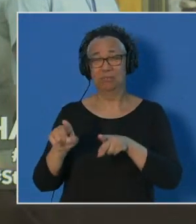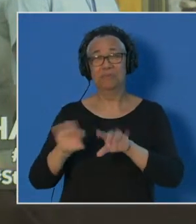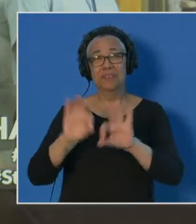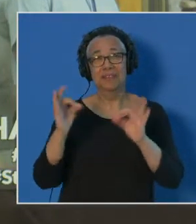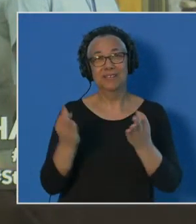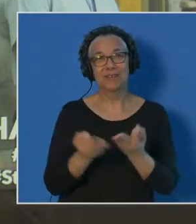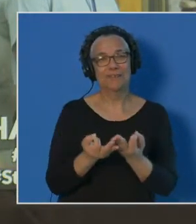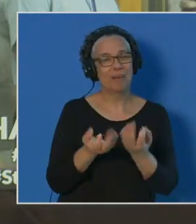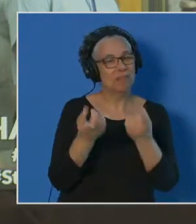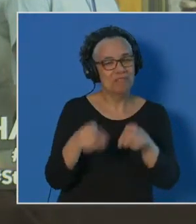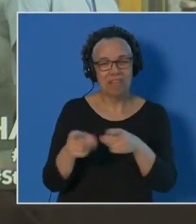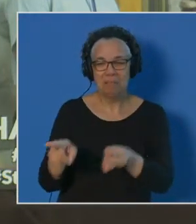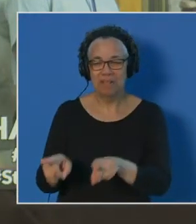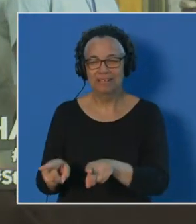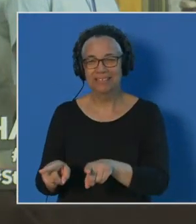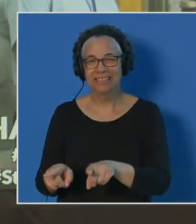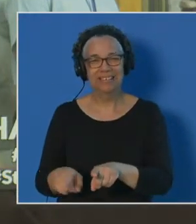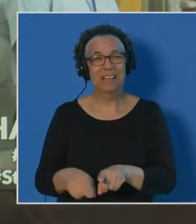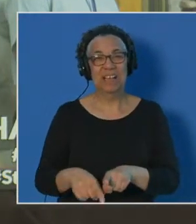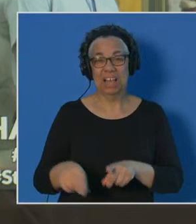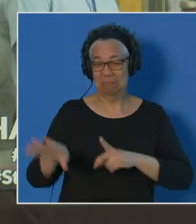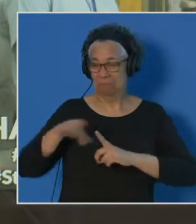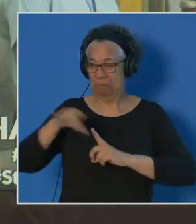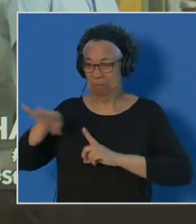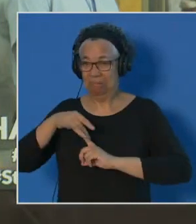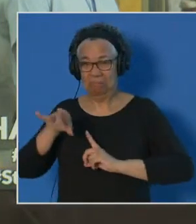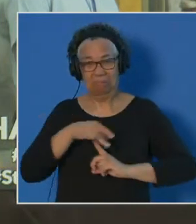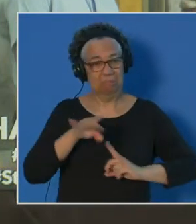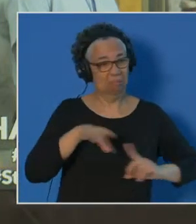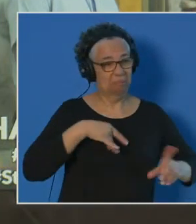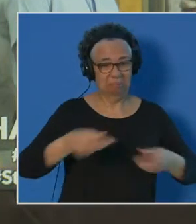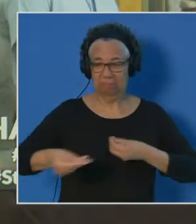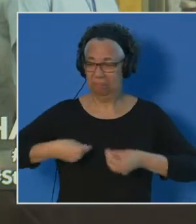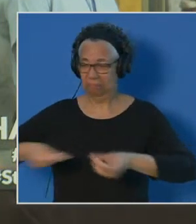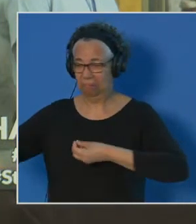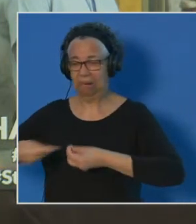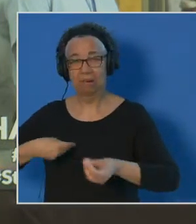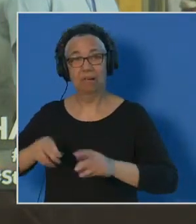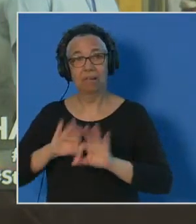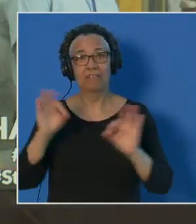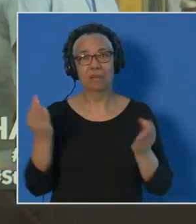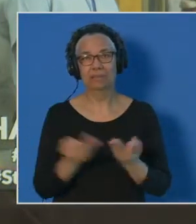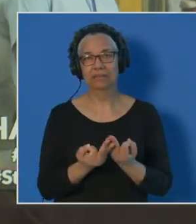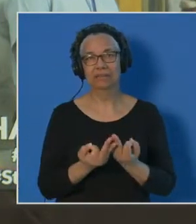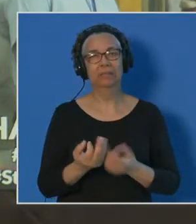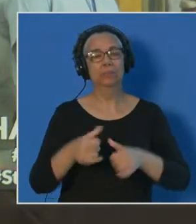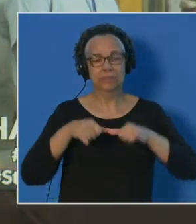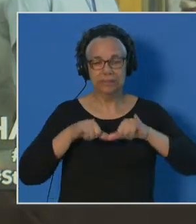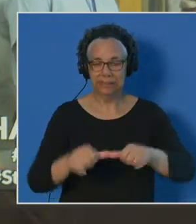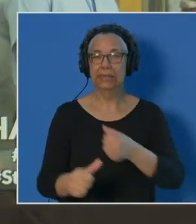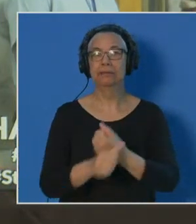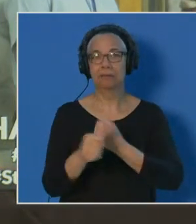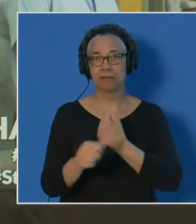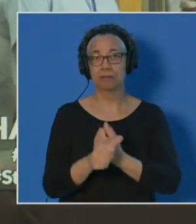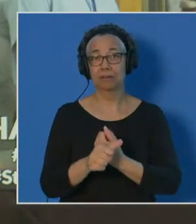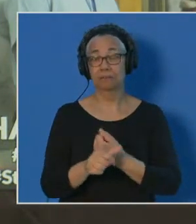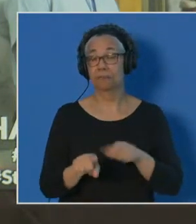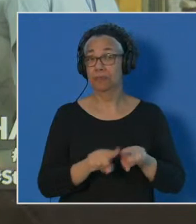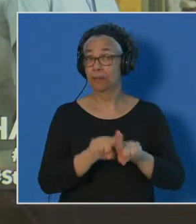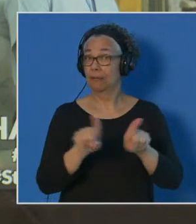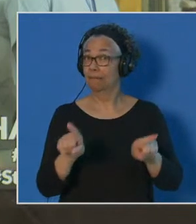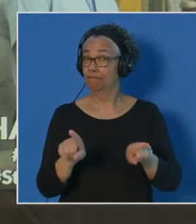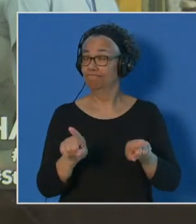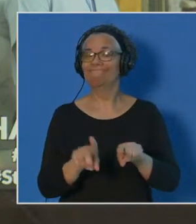managed infecting a significant portion of his family. We are not out of the woods. And so as we're able to open up more of the